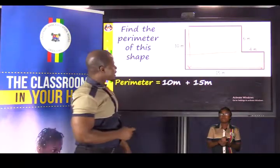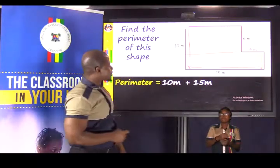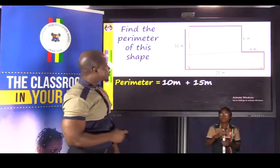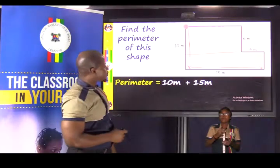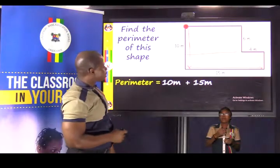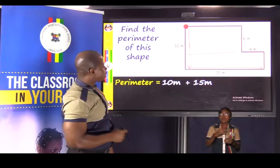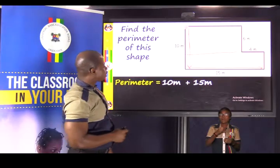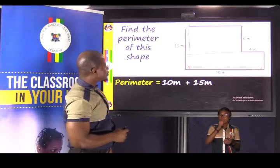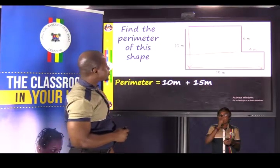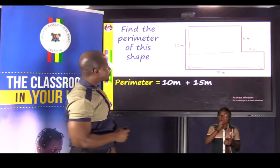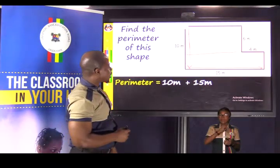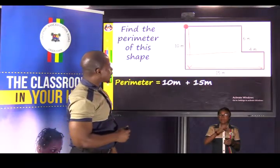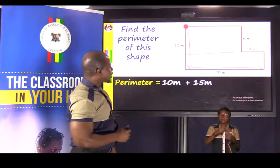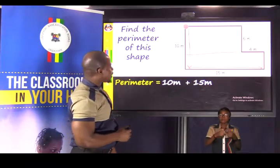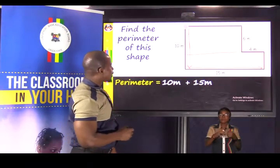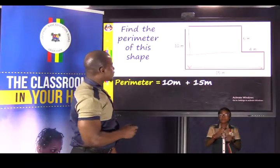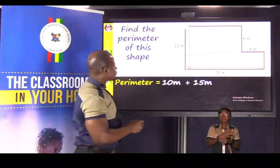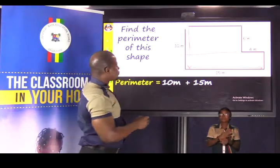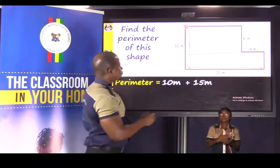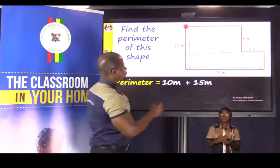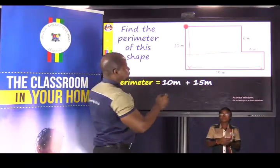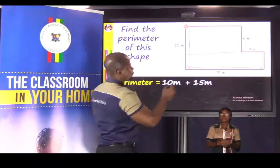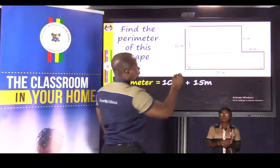Am I going to get something from there?